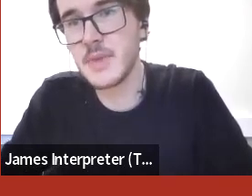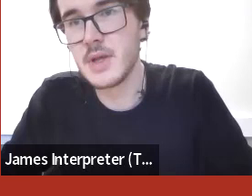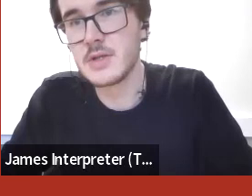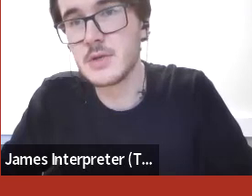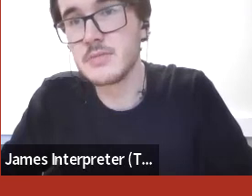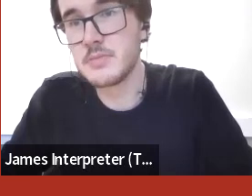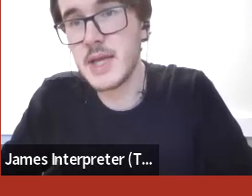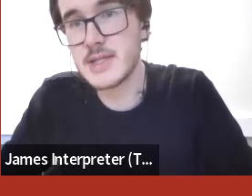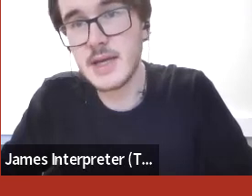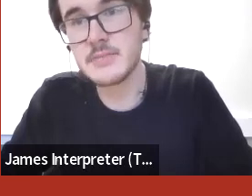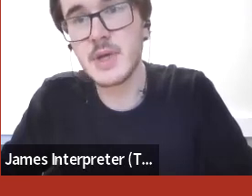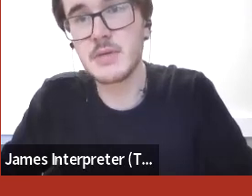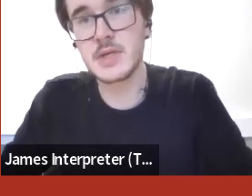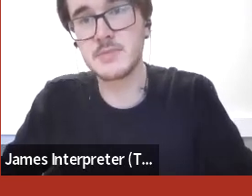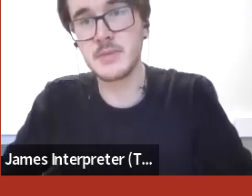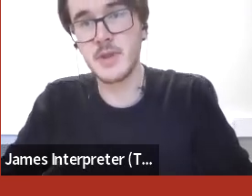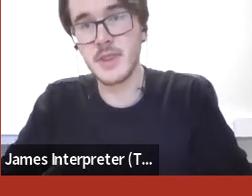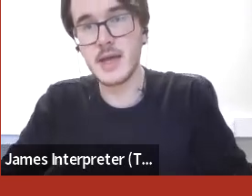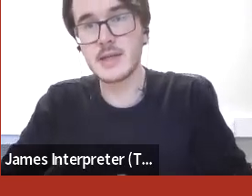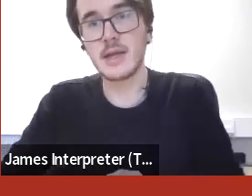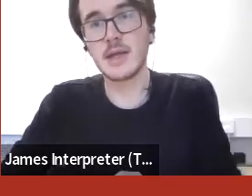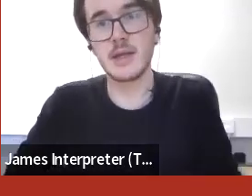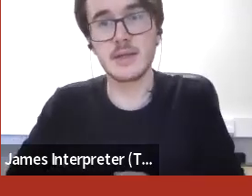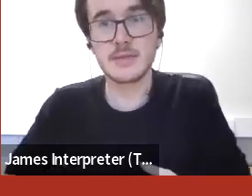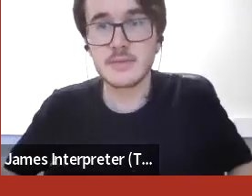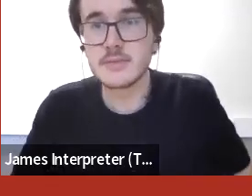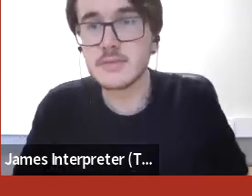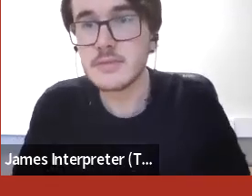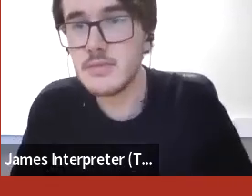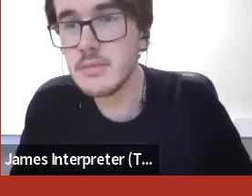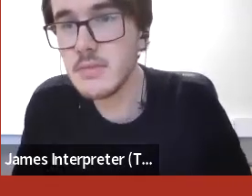that? So BSL, I'm going to explain about that.